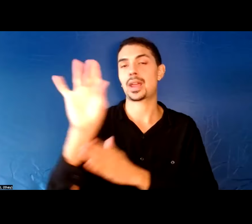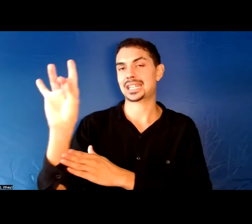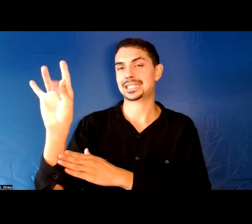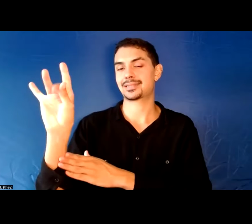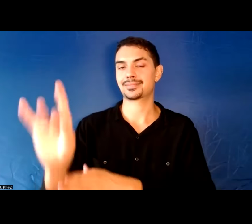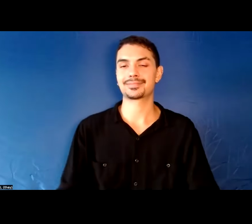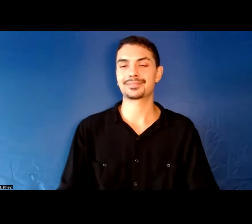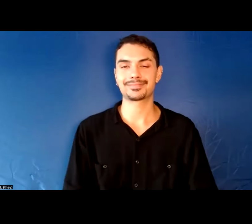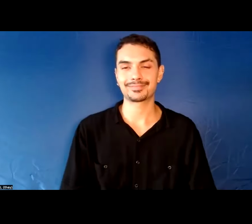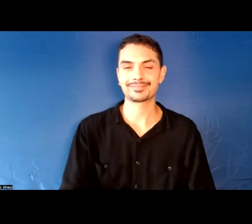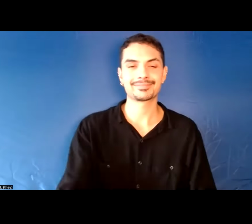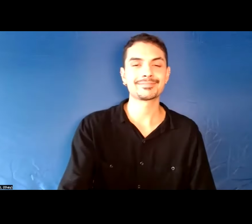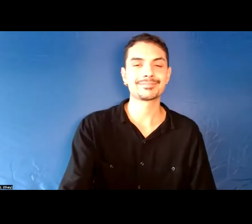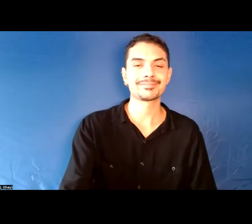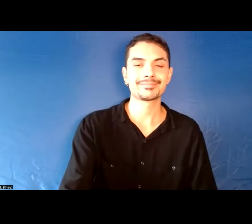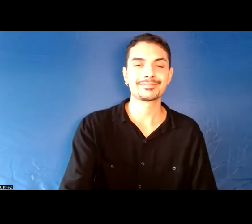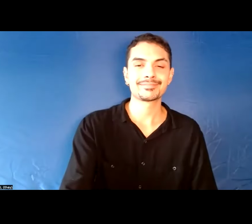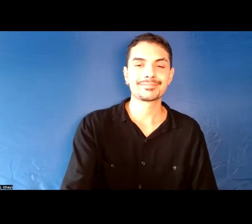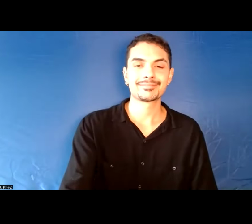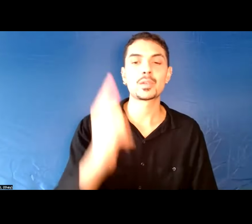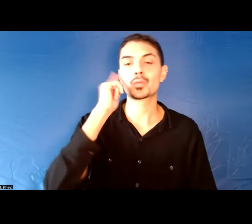team module. Okay.